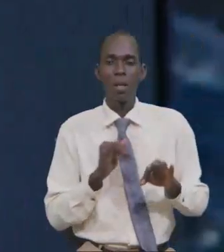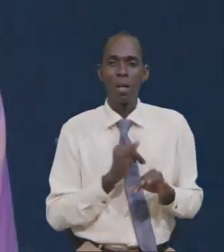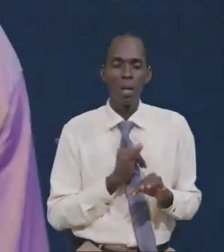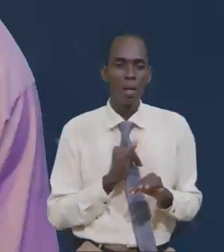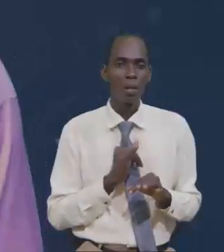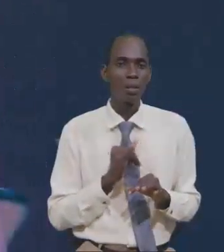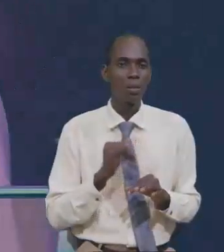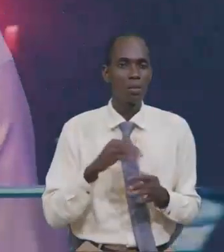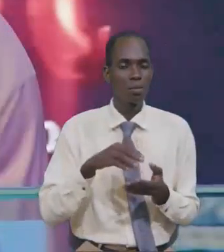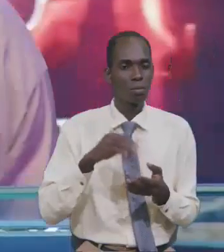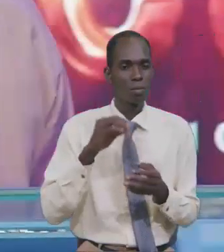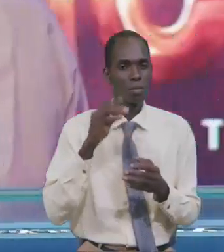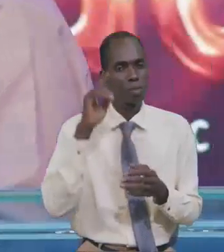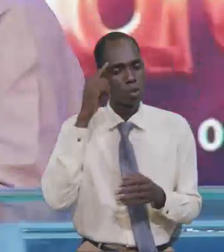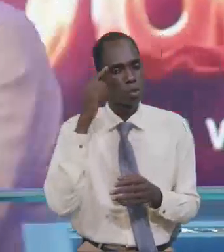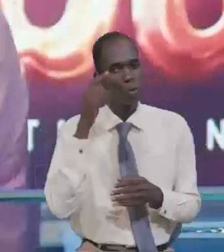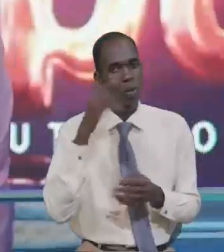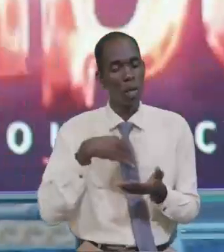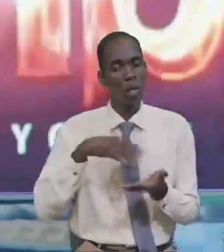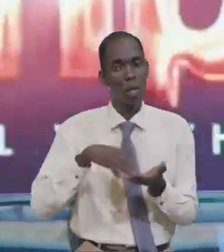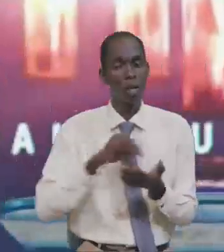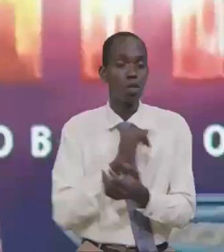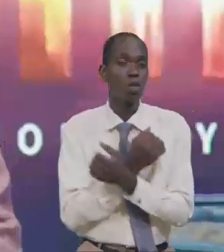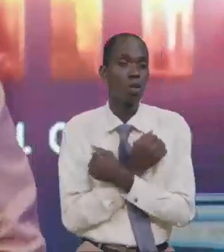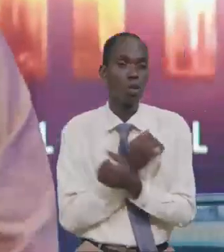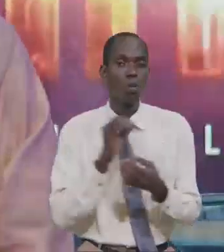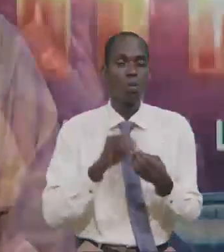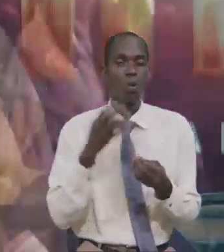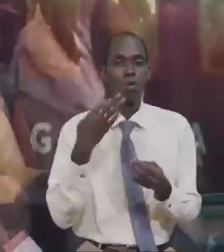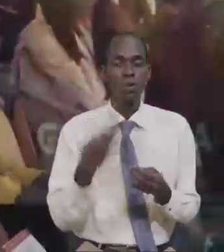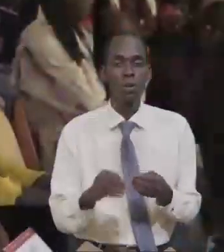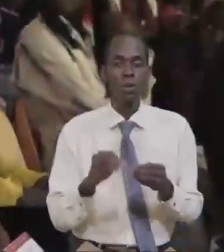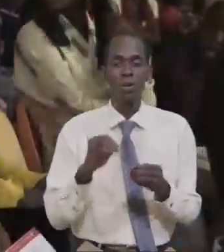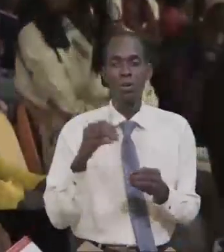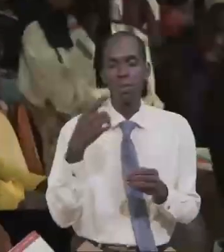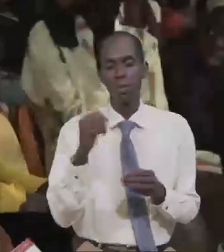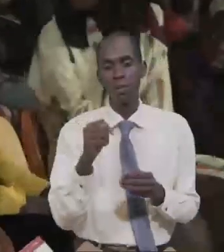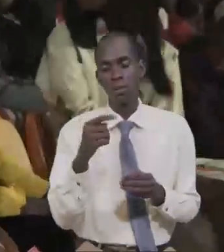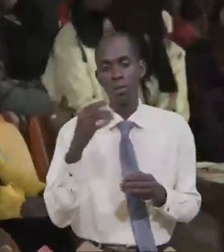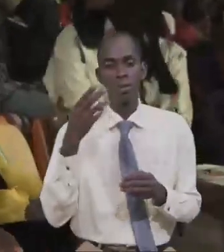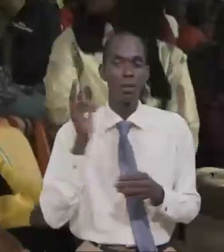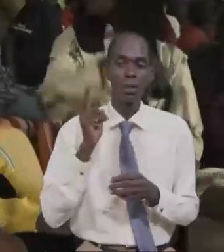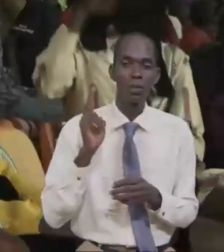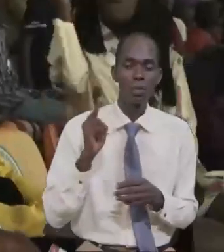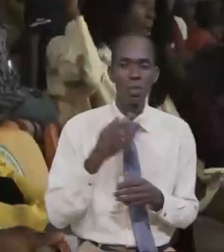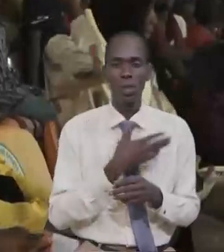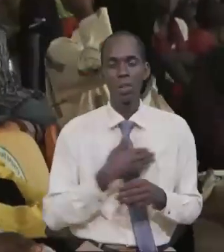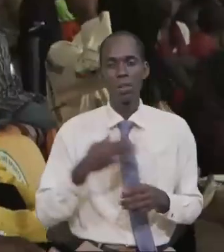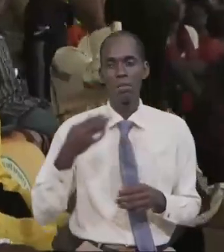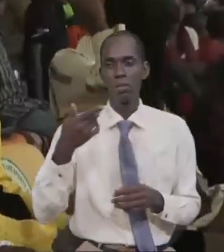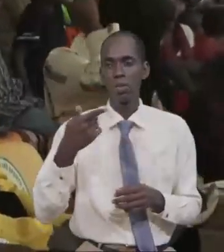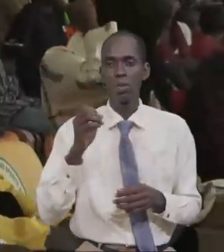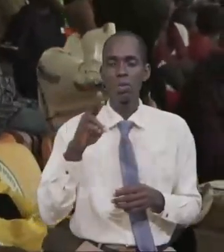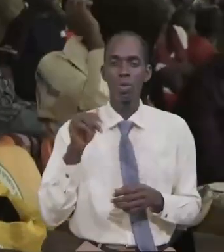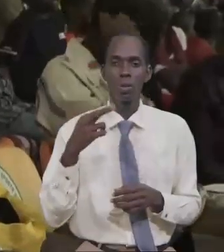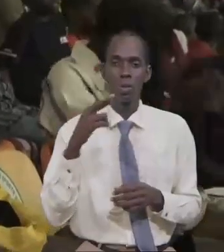came to even after school start, I thought more about the impossibilities and the hurdles people put before